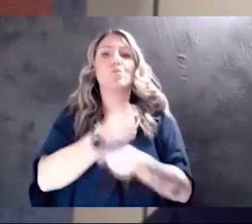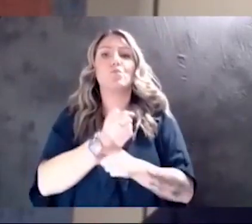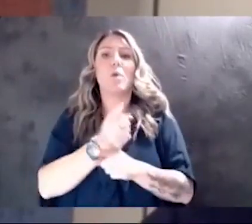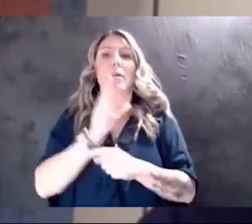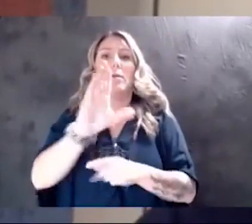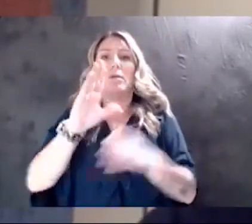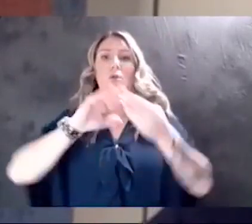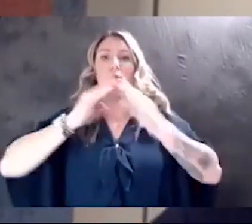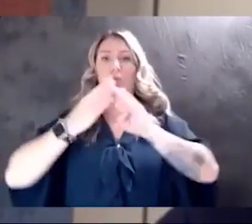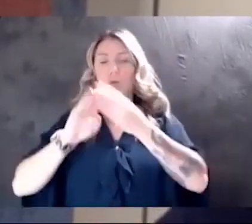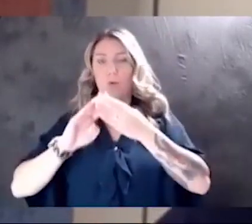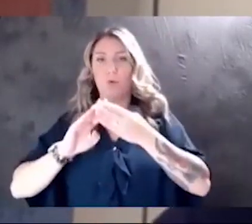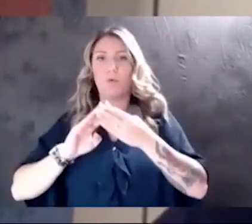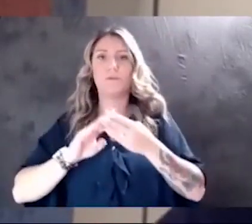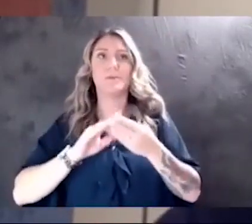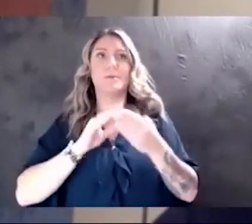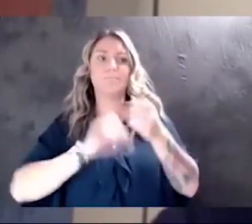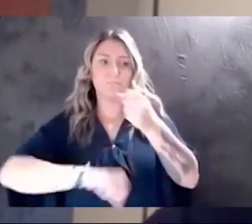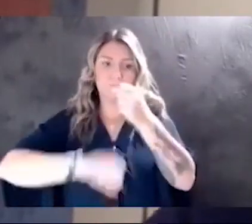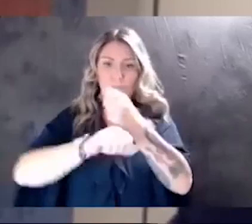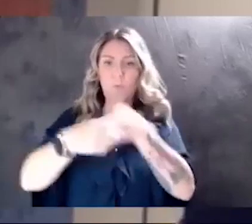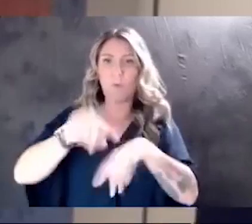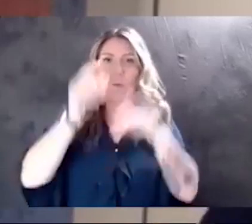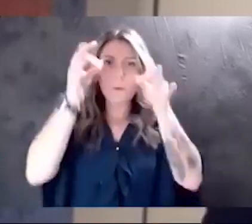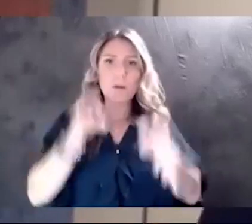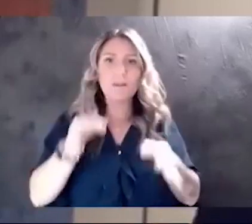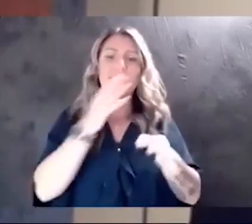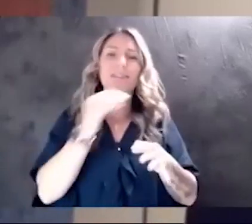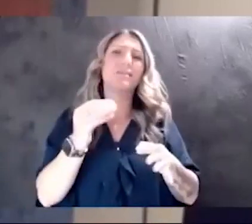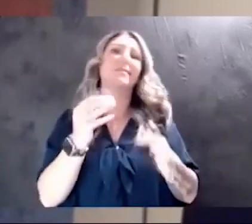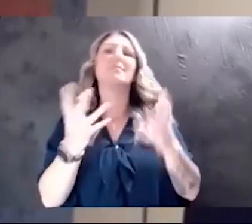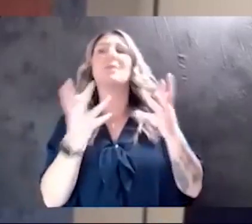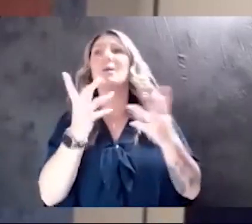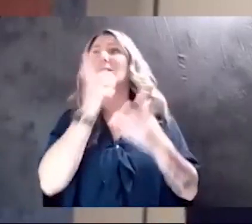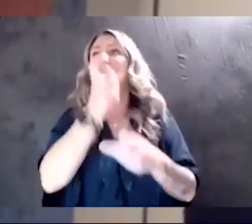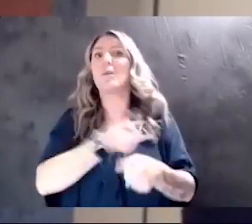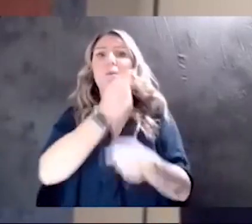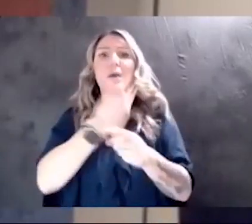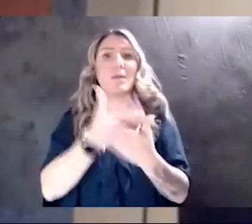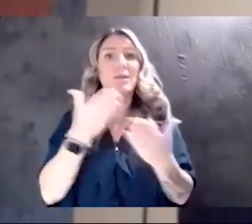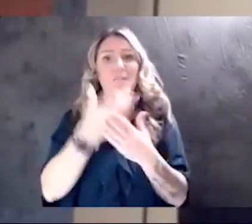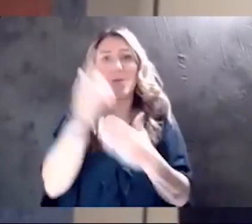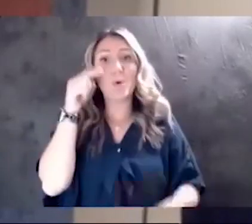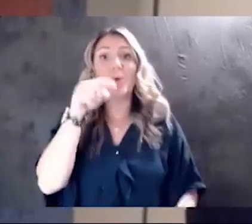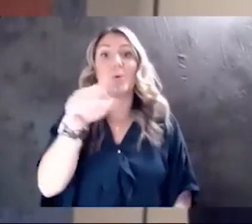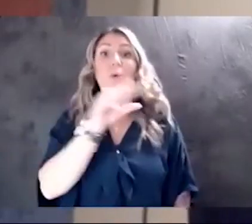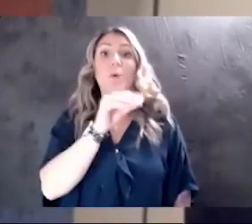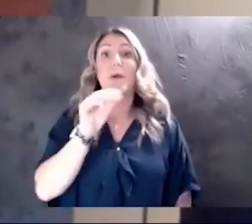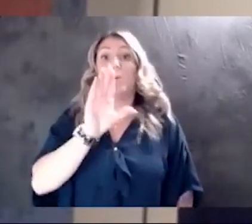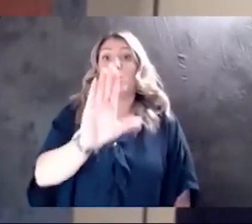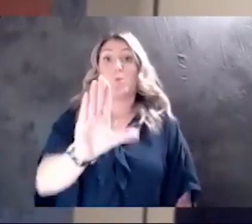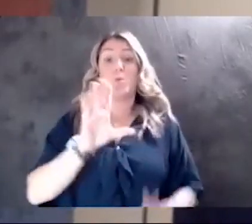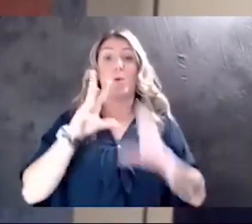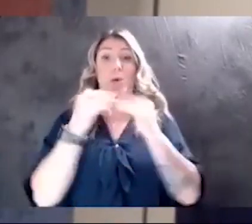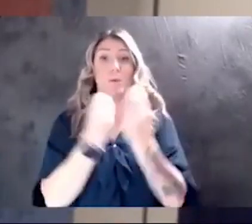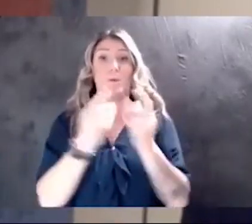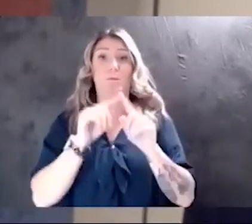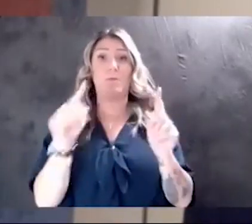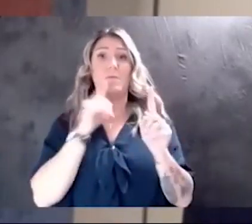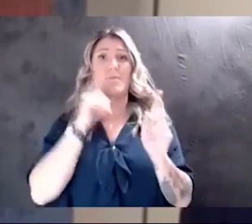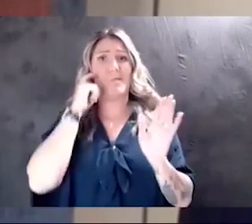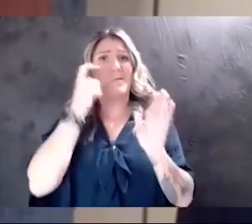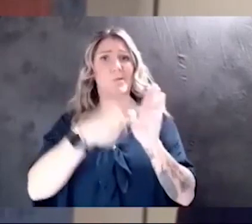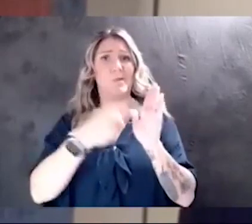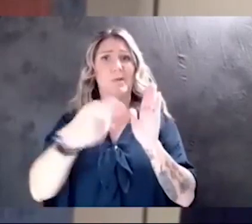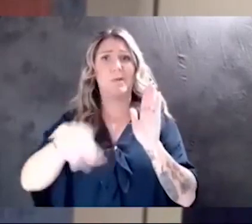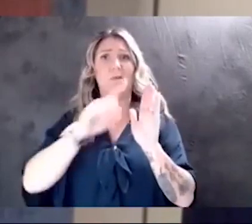think supporting those decisions, it may not be the right thing for you or your family, but recognizing the